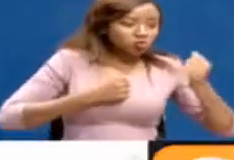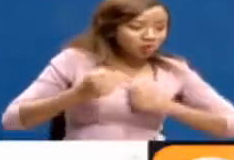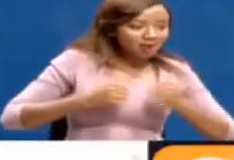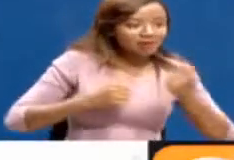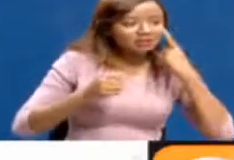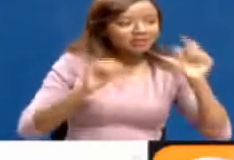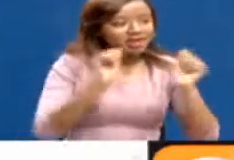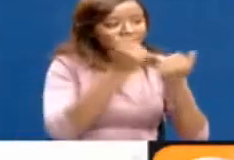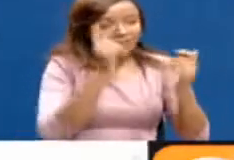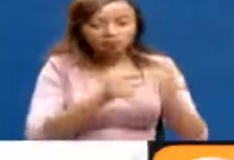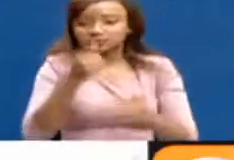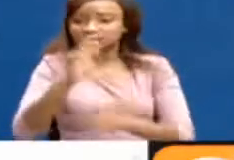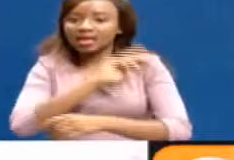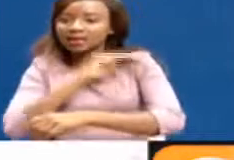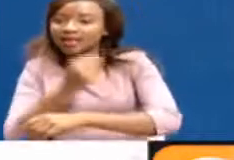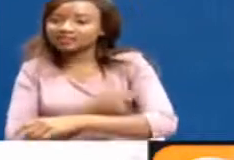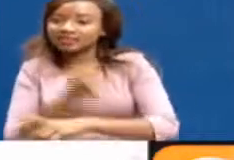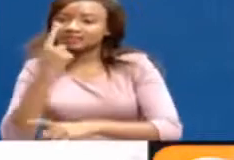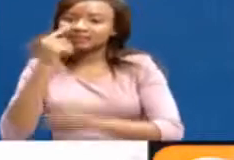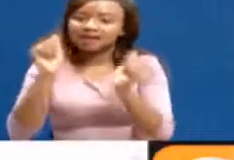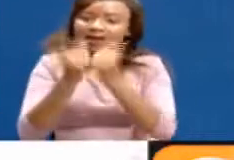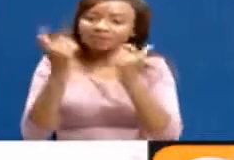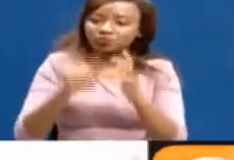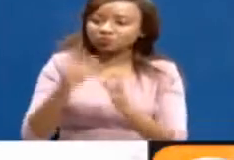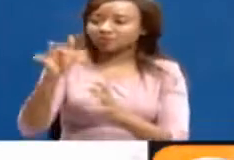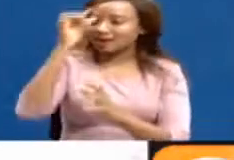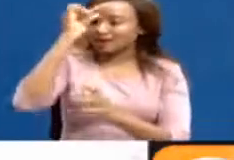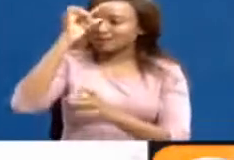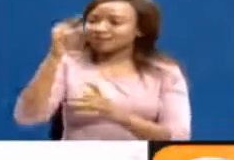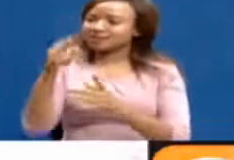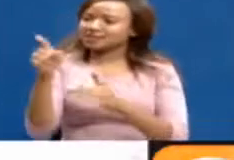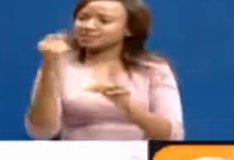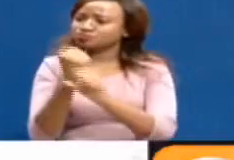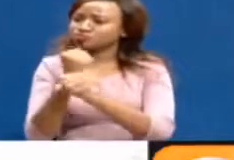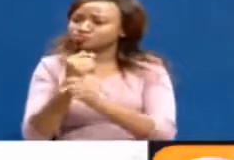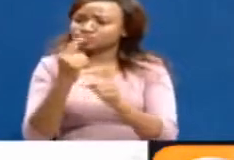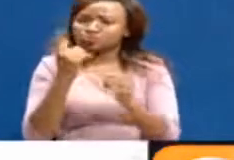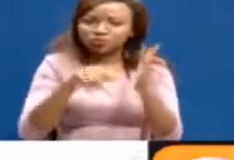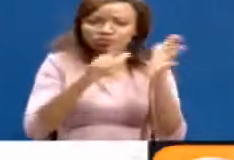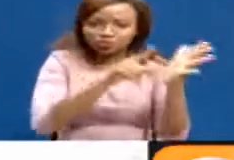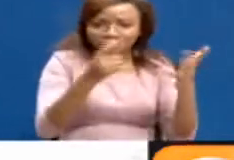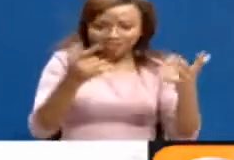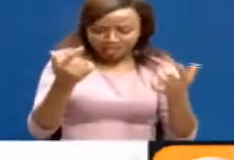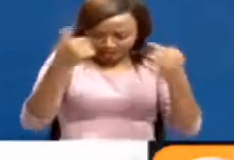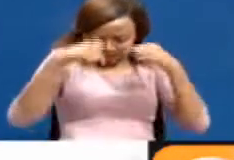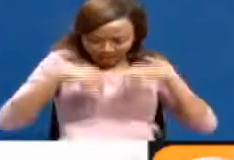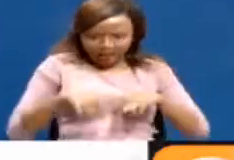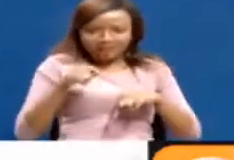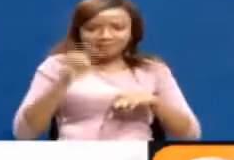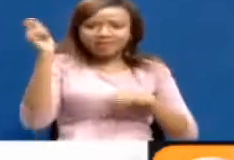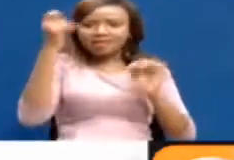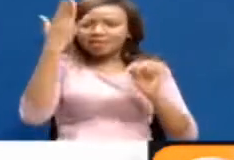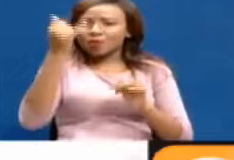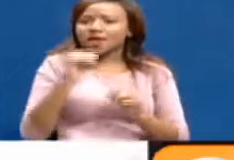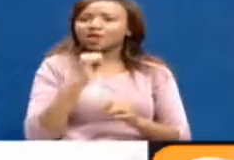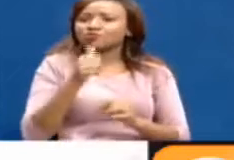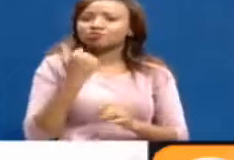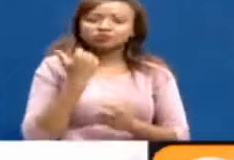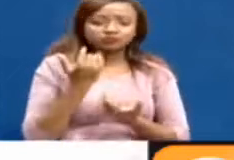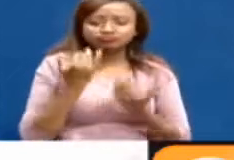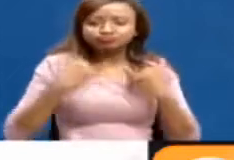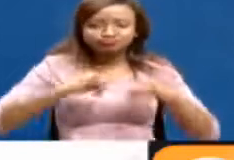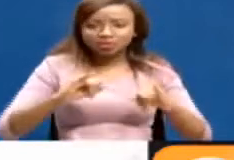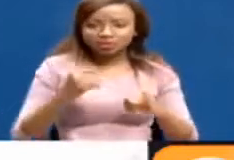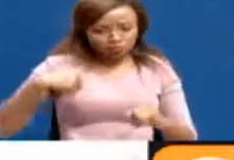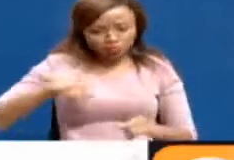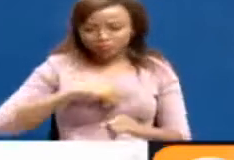what we're seeing happening in Lagos. The governor of Lagos, what he's able to do. Why can't we do it in Kenya? Why can't we do it in Nairobi? We're able to do it. So we must believe in ourselves.